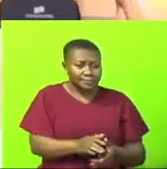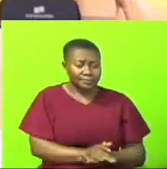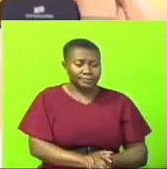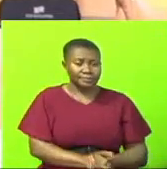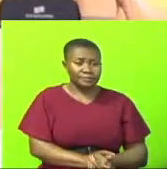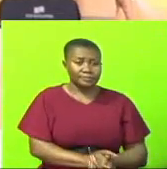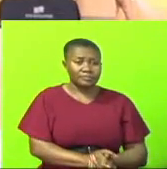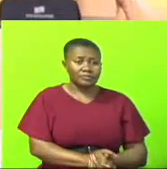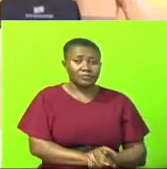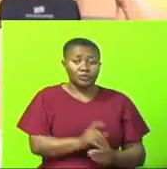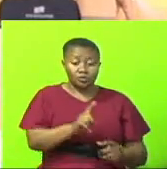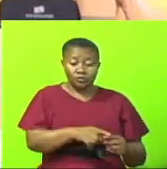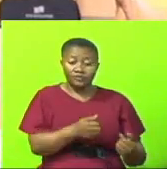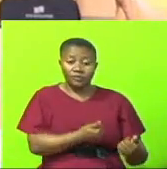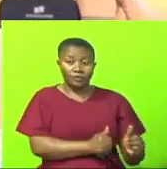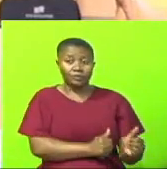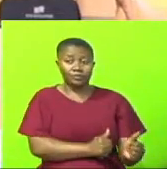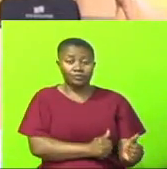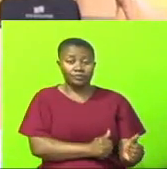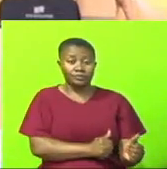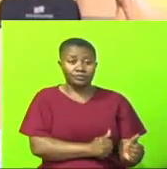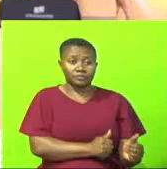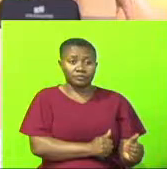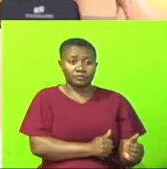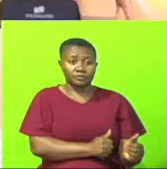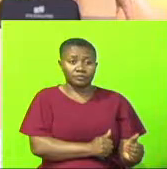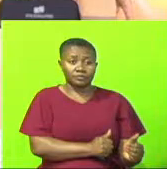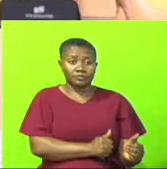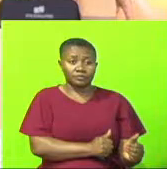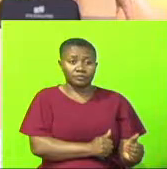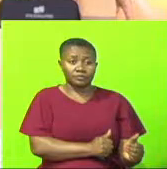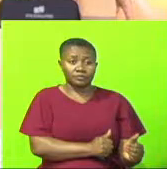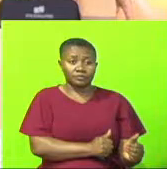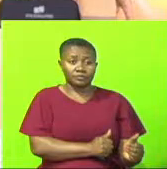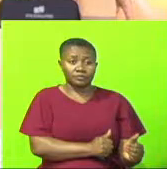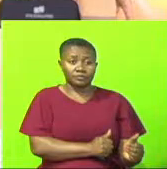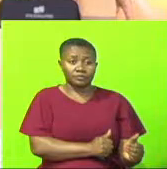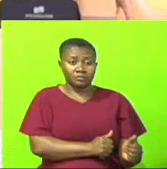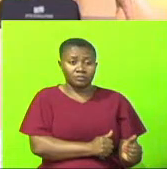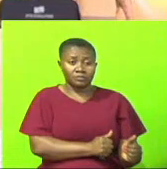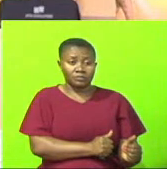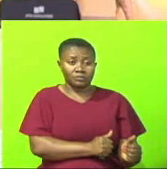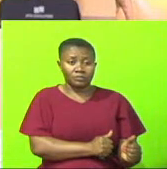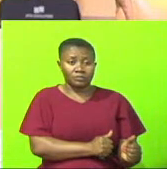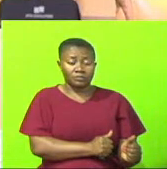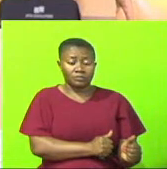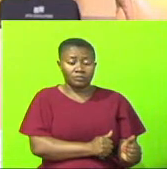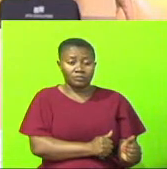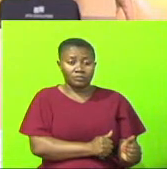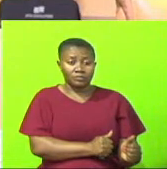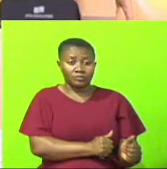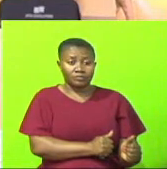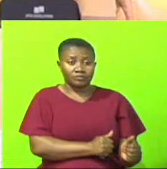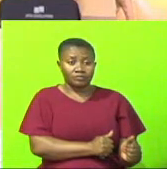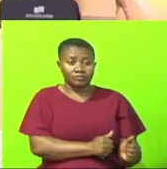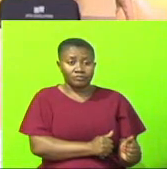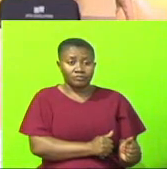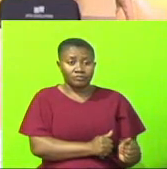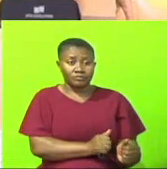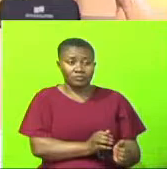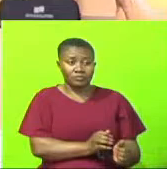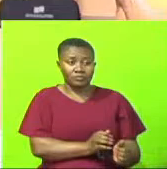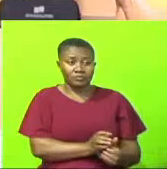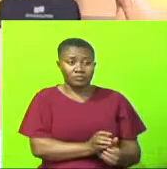to stand by. Mr. Speaker, you are not, by law, you are not bound by the ruling of your predecessor. But we are saying that what